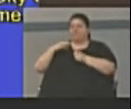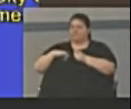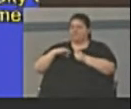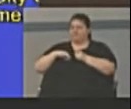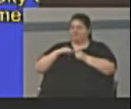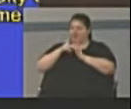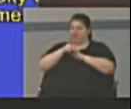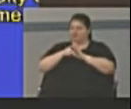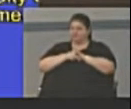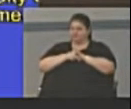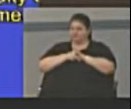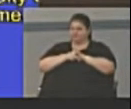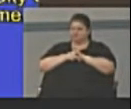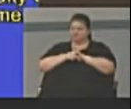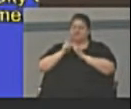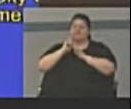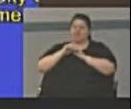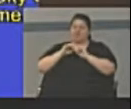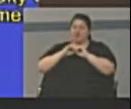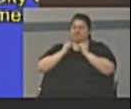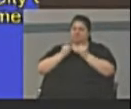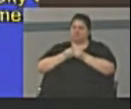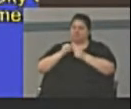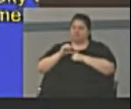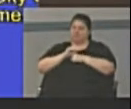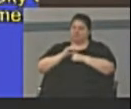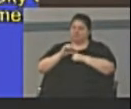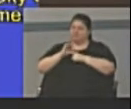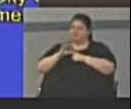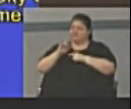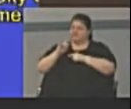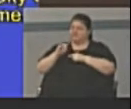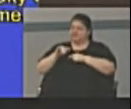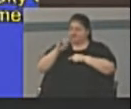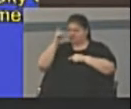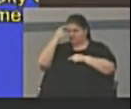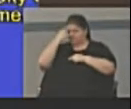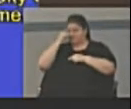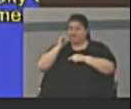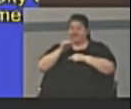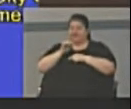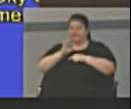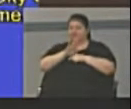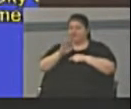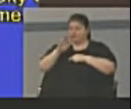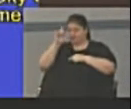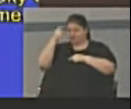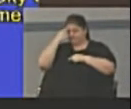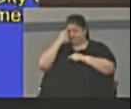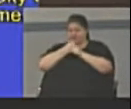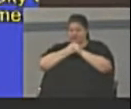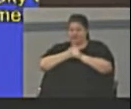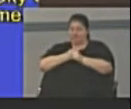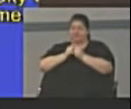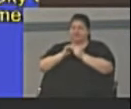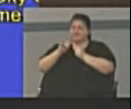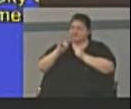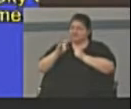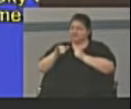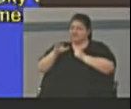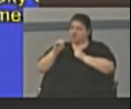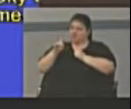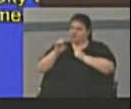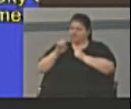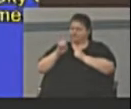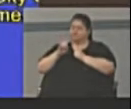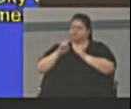the operation of the city government so long as such policies comply with the city charter and city code as amended from time